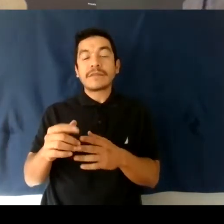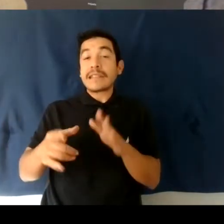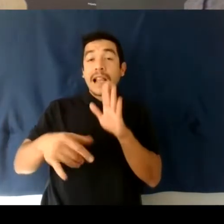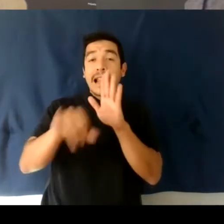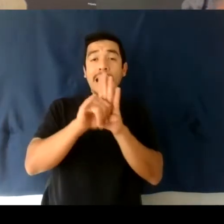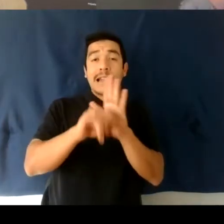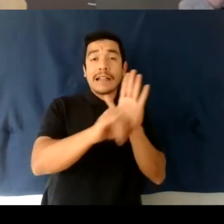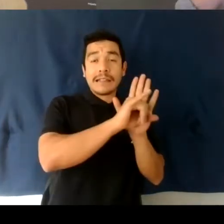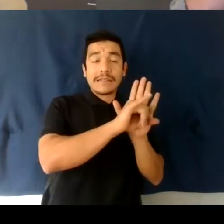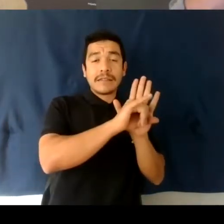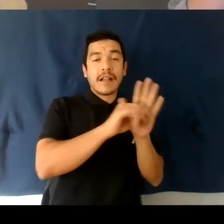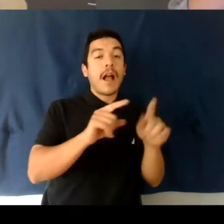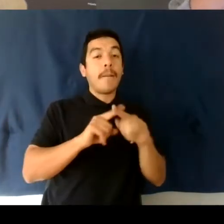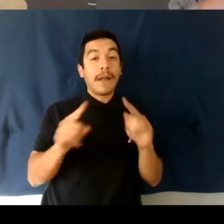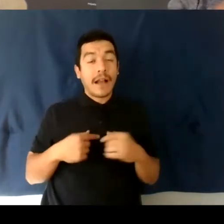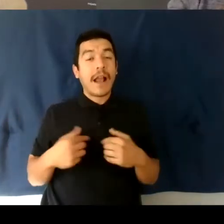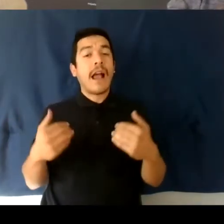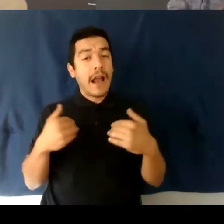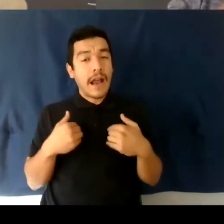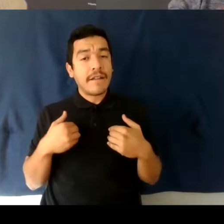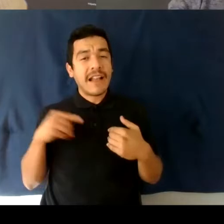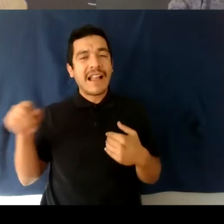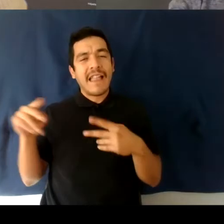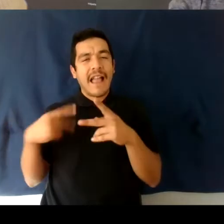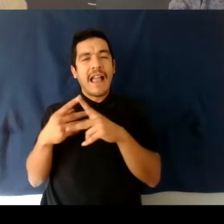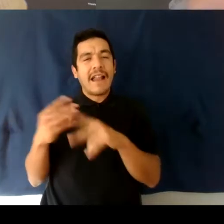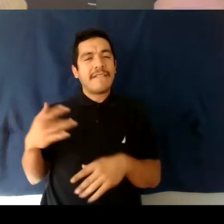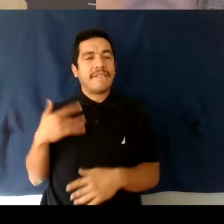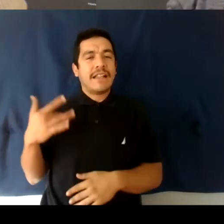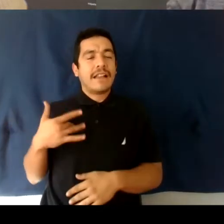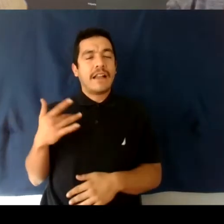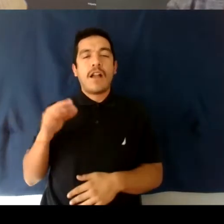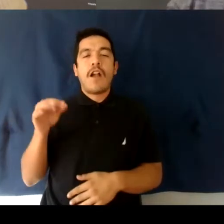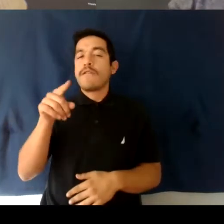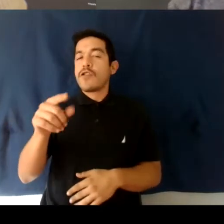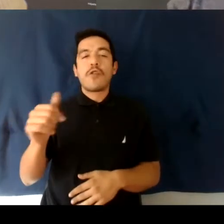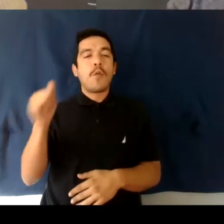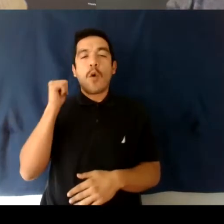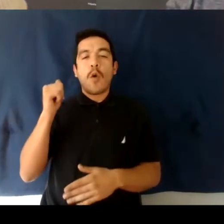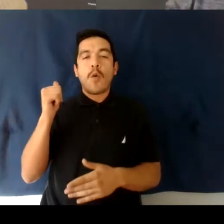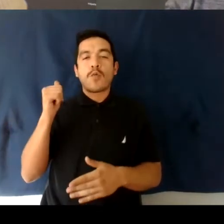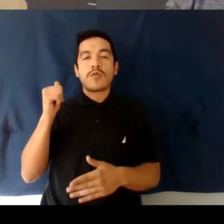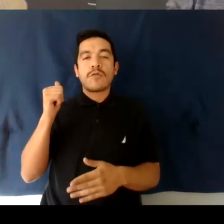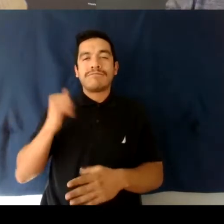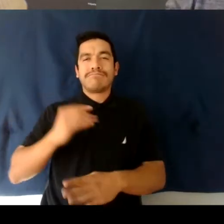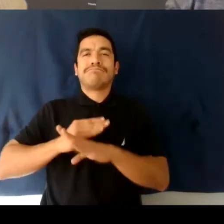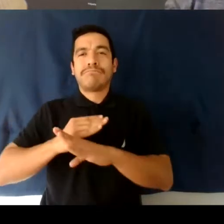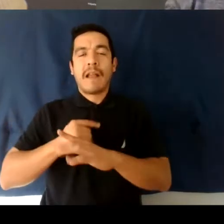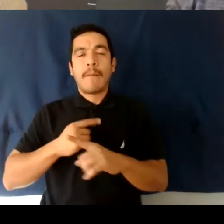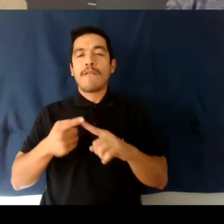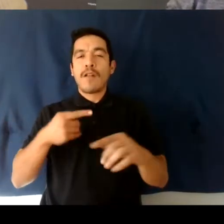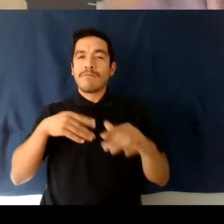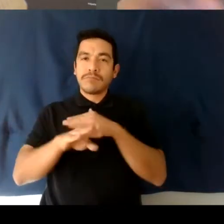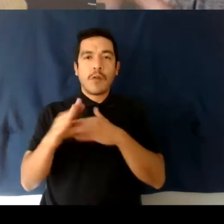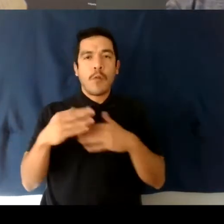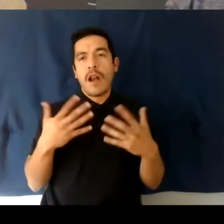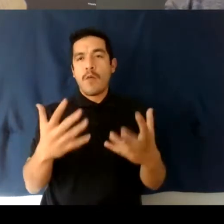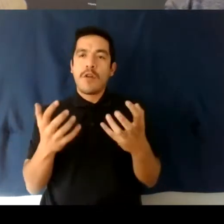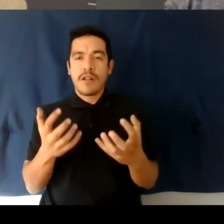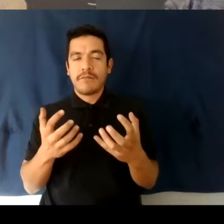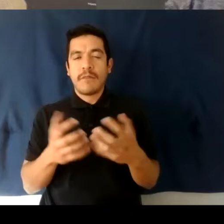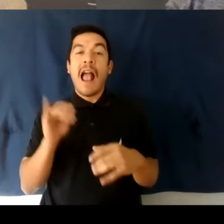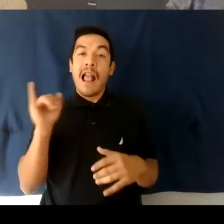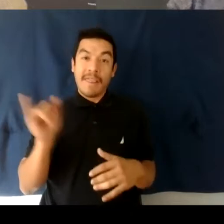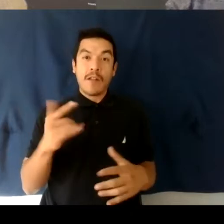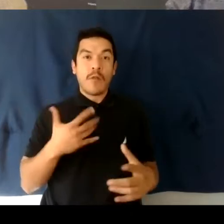identities, but Hmm. I have this kind of feeling of you're not going to stop me from wanting what I want. And this is what I